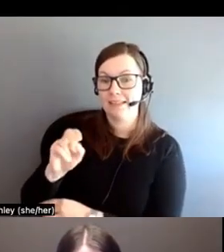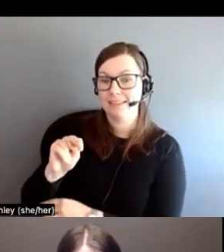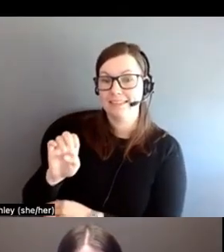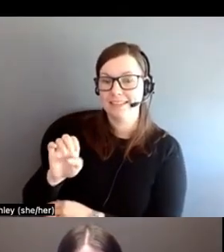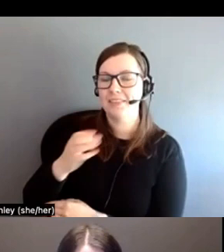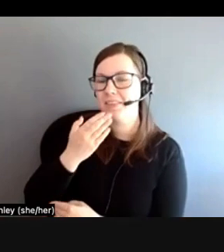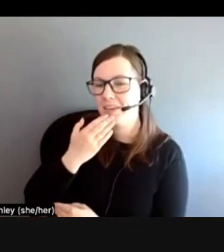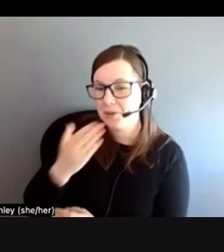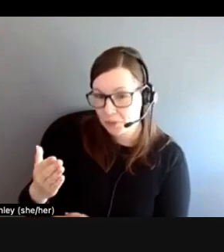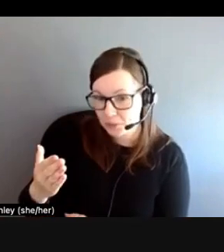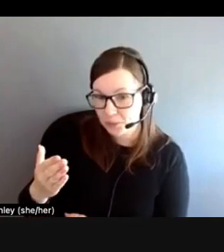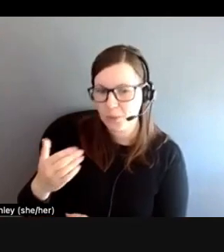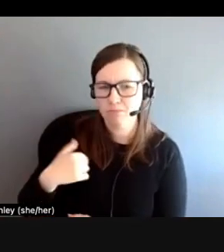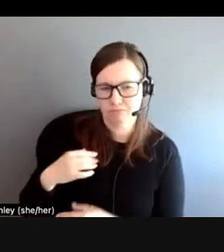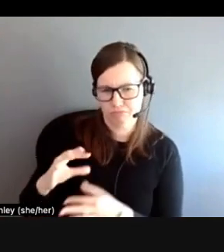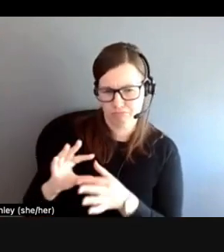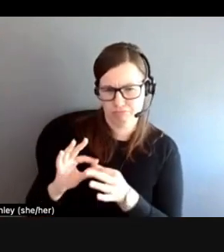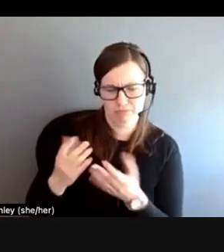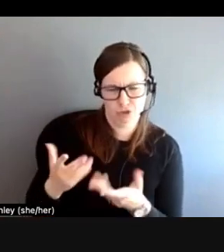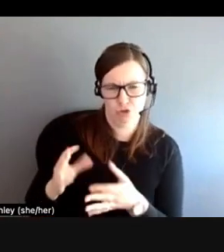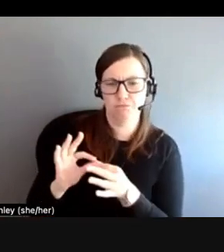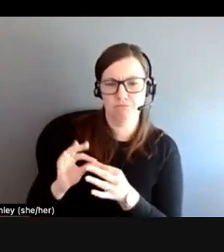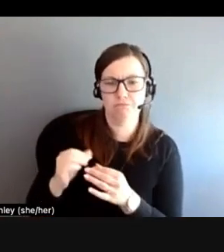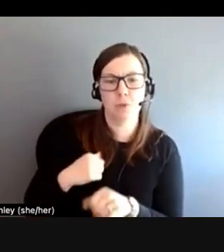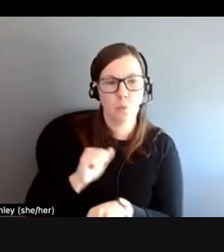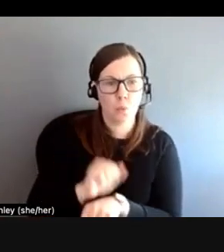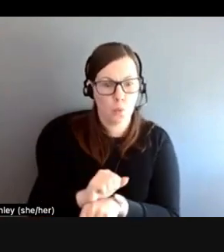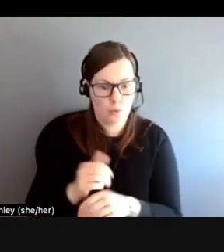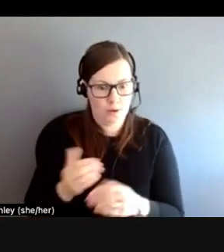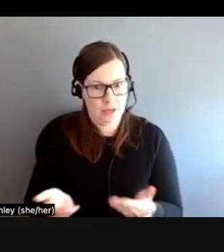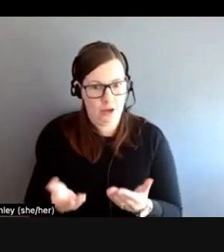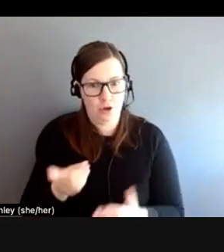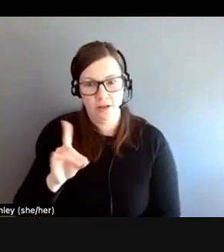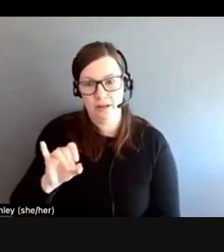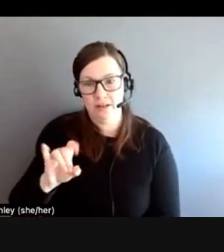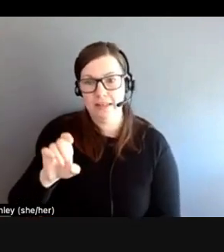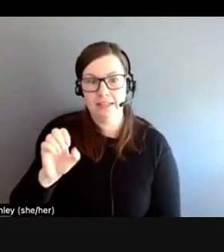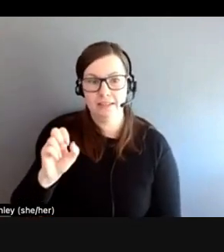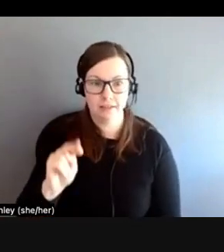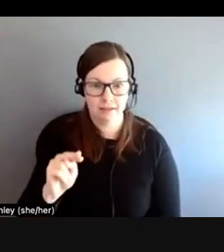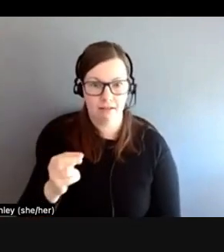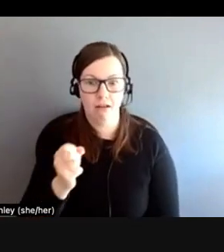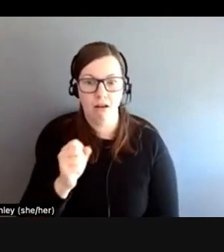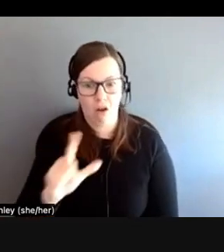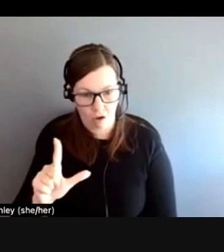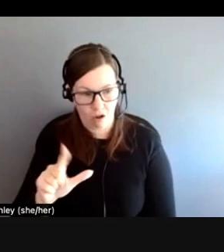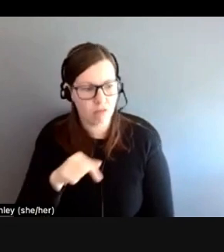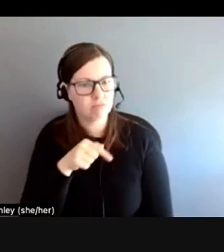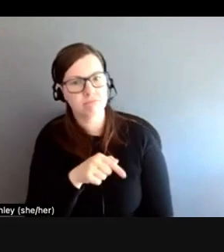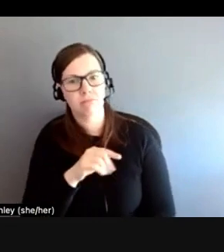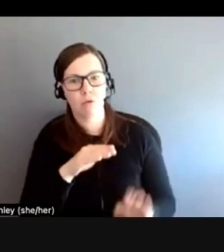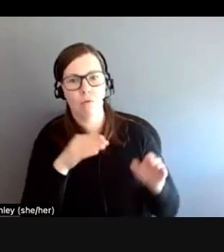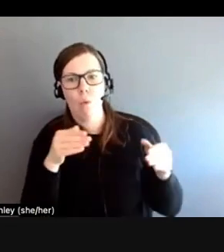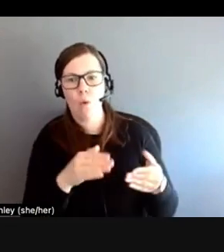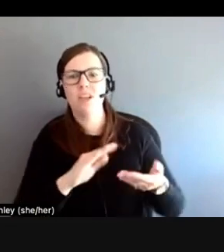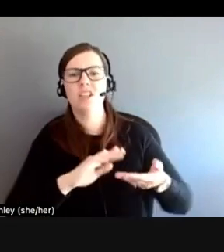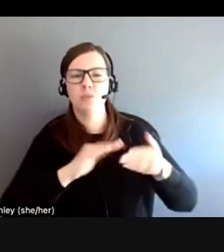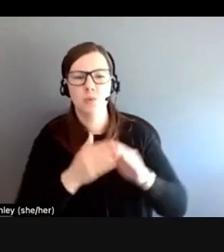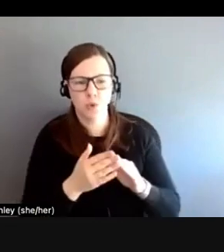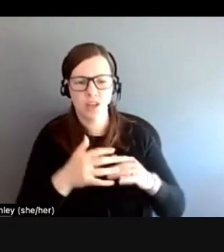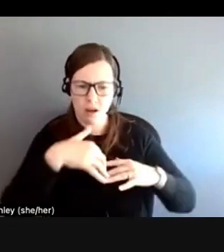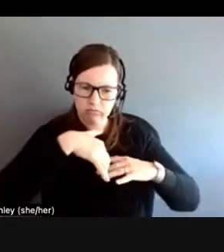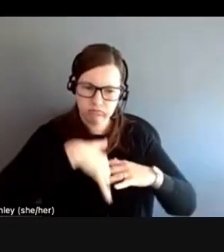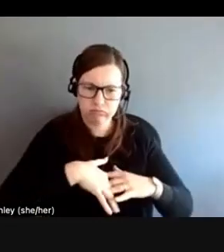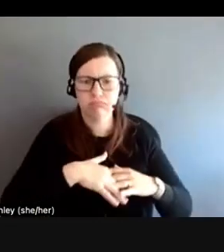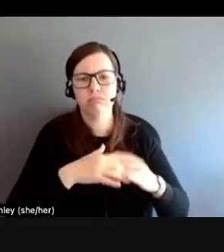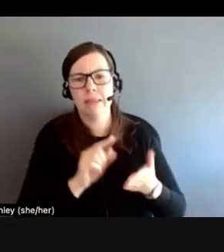with Dixon Hall, which is a community-based LB literacy and basic skills program. And